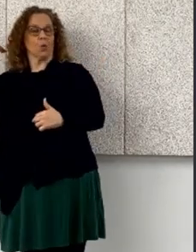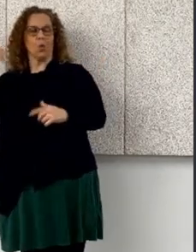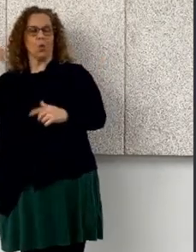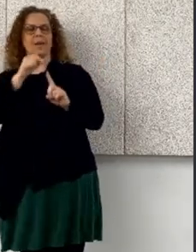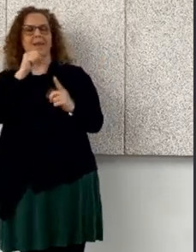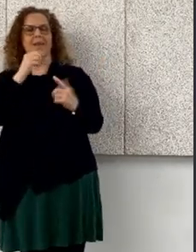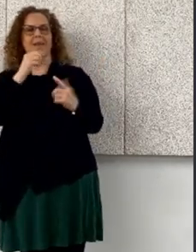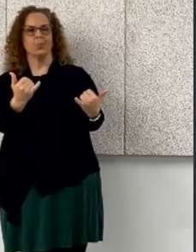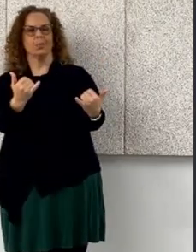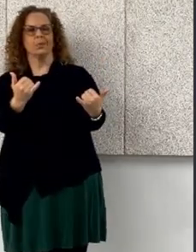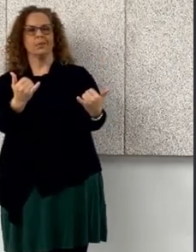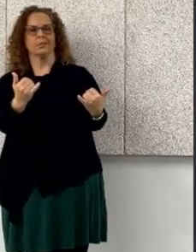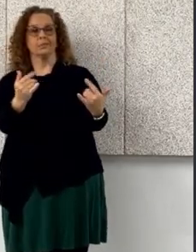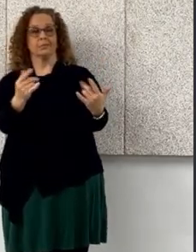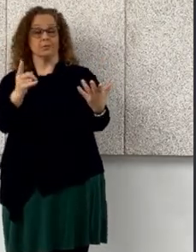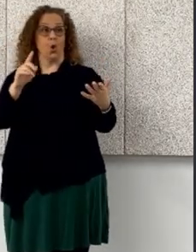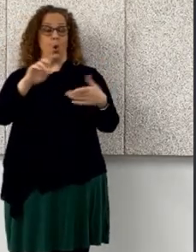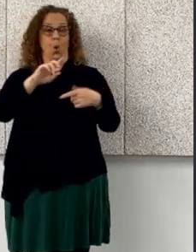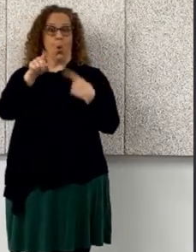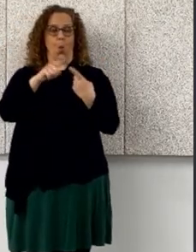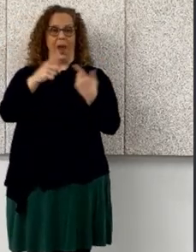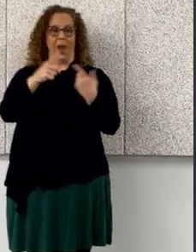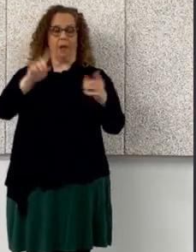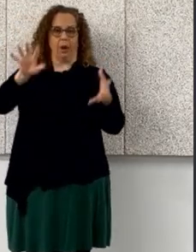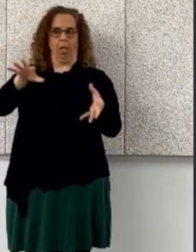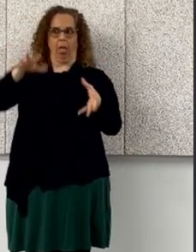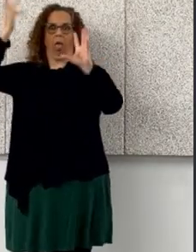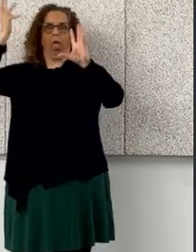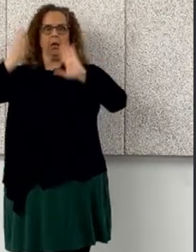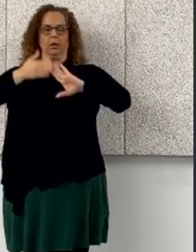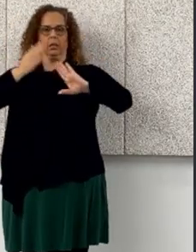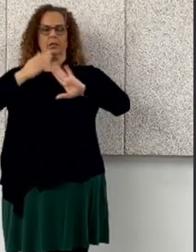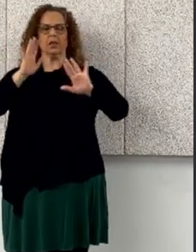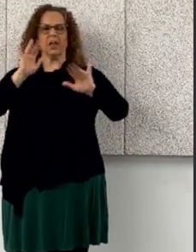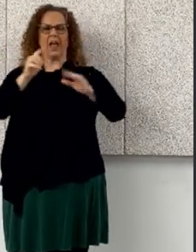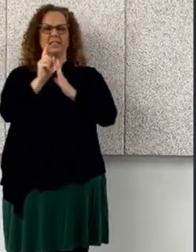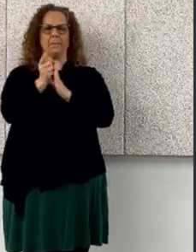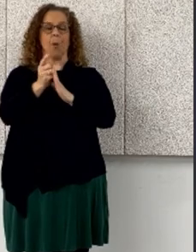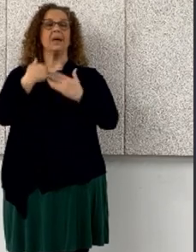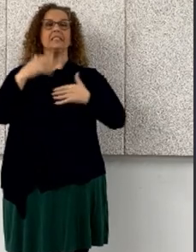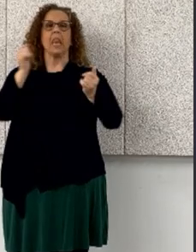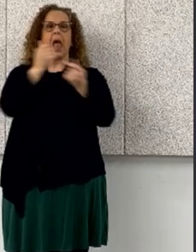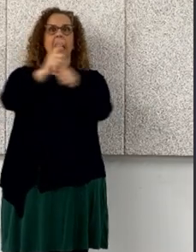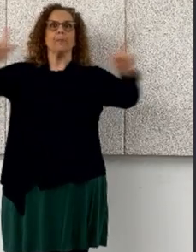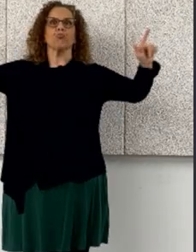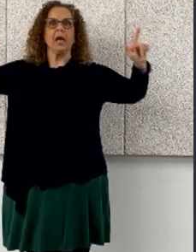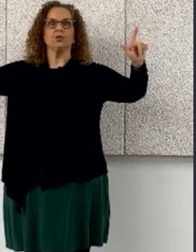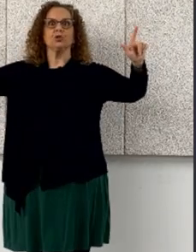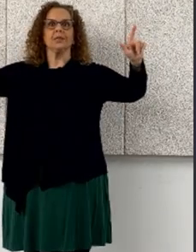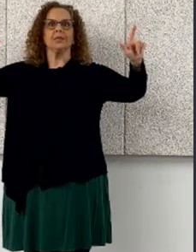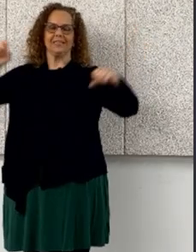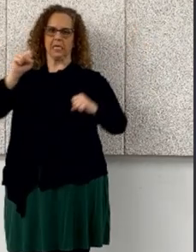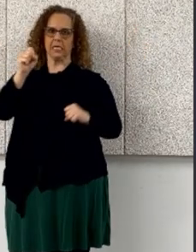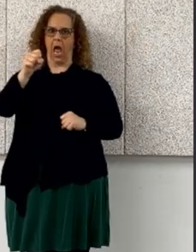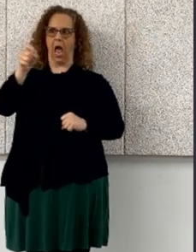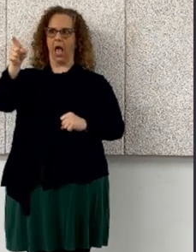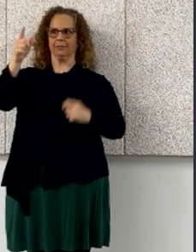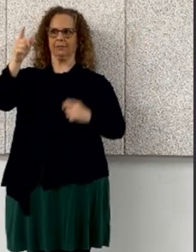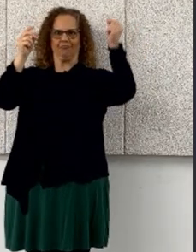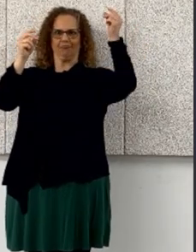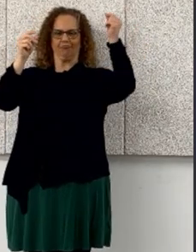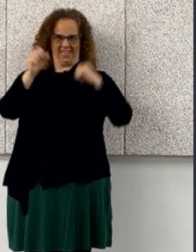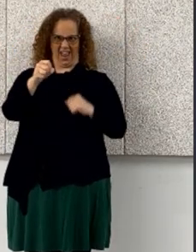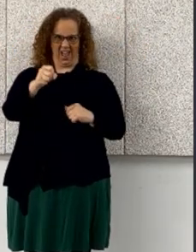when chaos reigns, that is the perfect moment. It can be liberation. Yes. That is the golden opportunity. Perfect